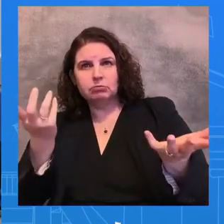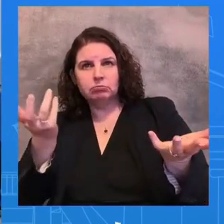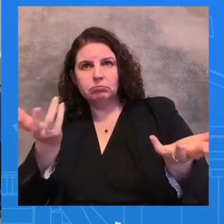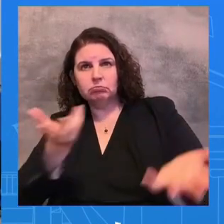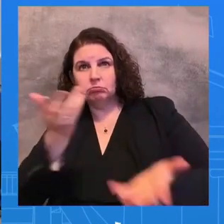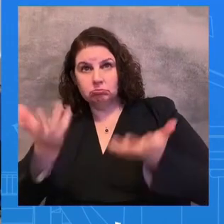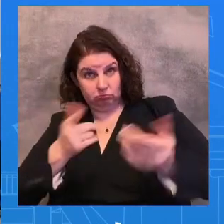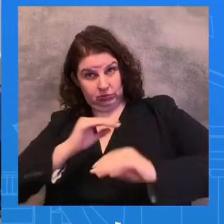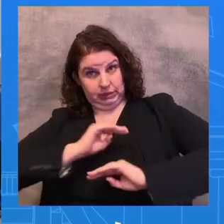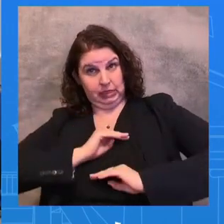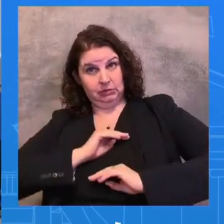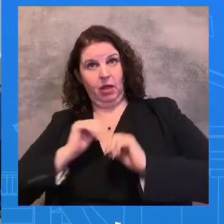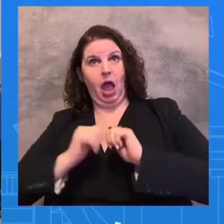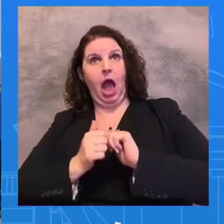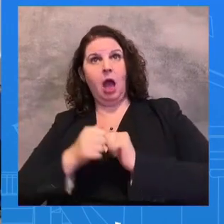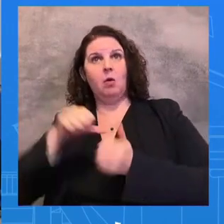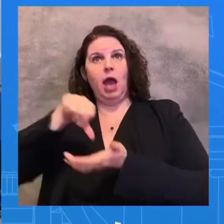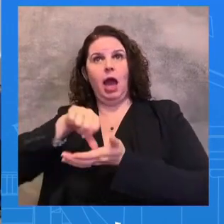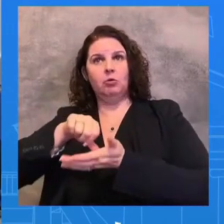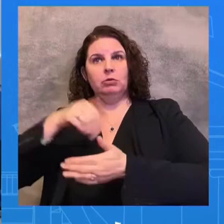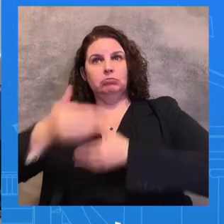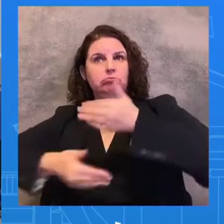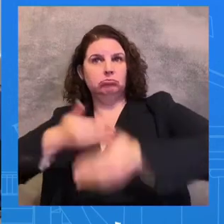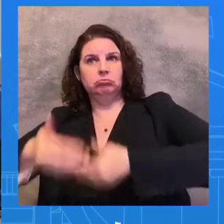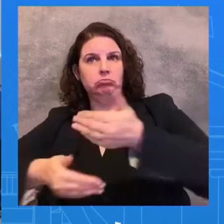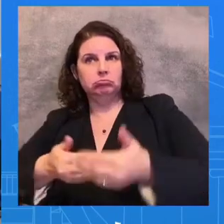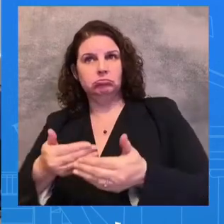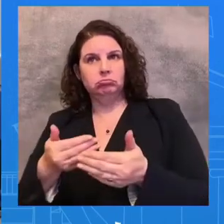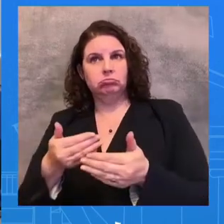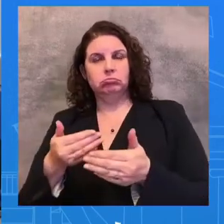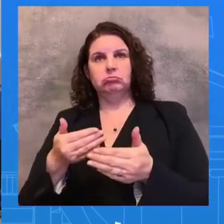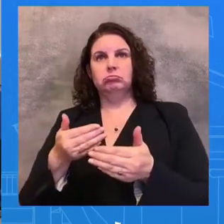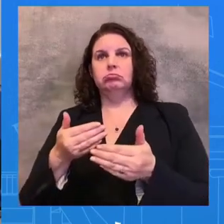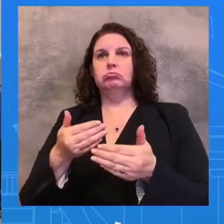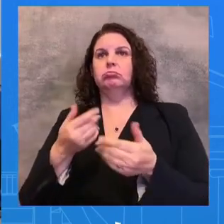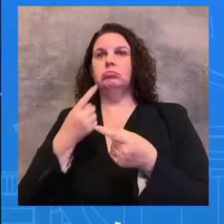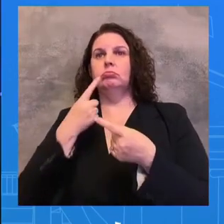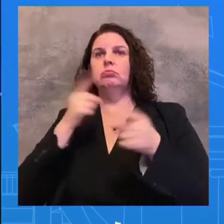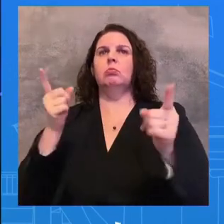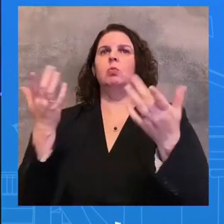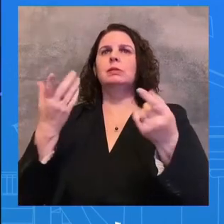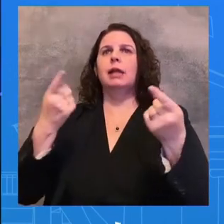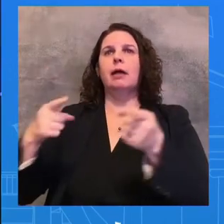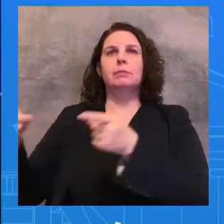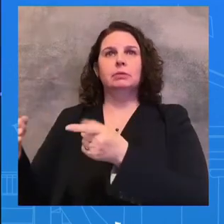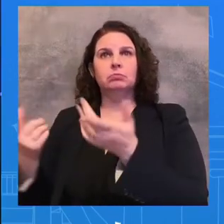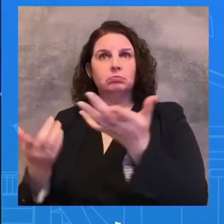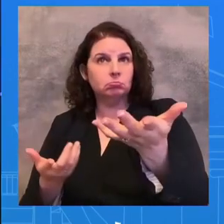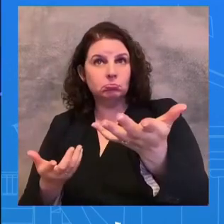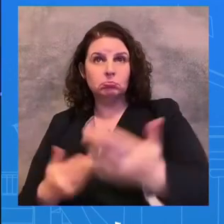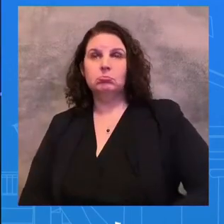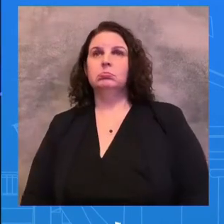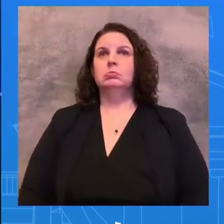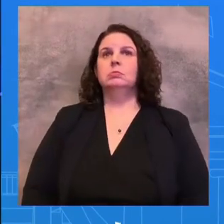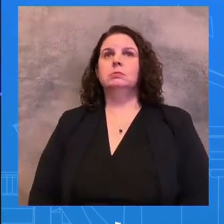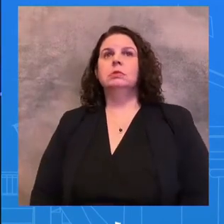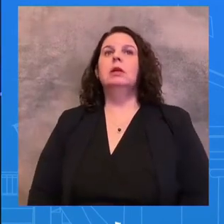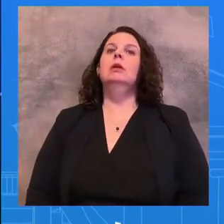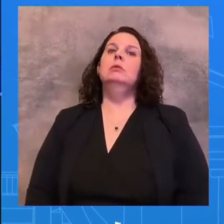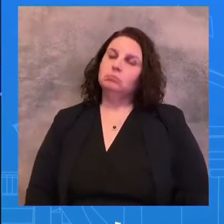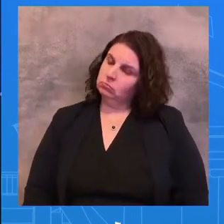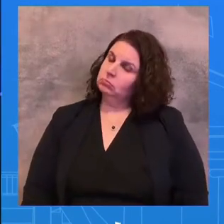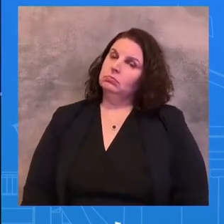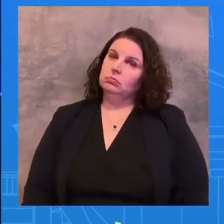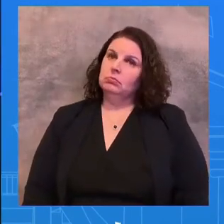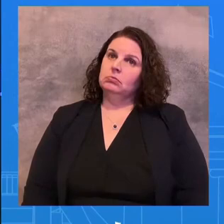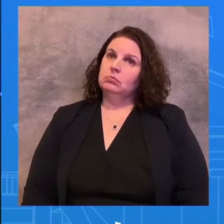characterized things in the days since then? Is there any reason for concern right now? All I can say is we had nothing to do with it, and if at any